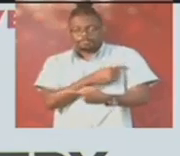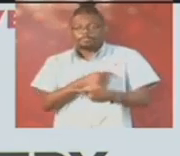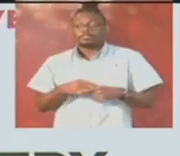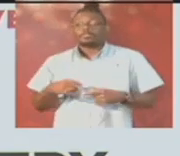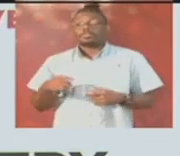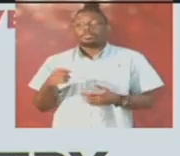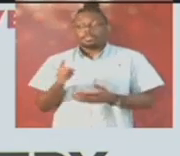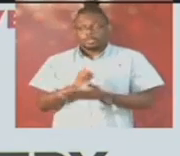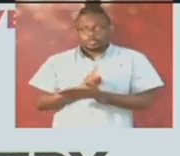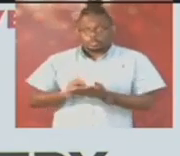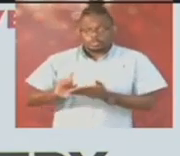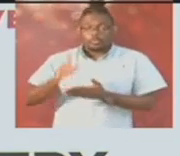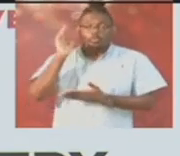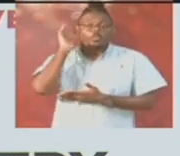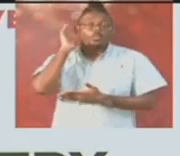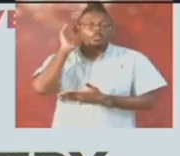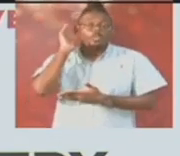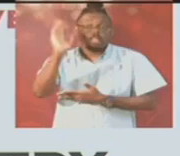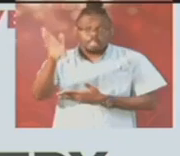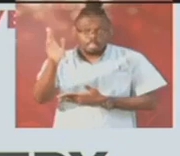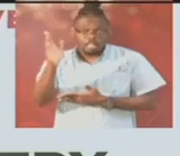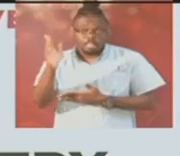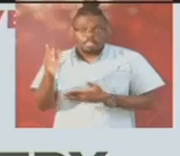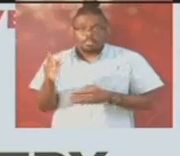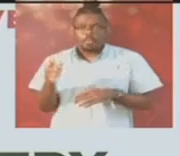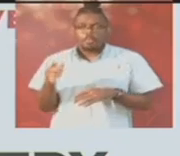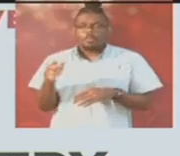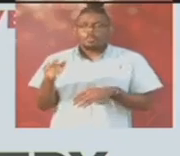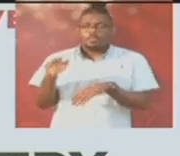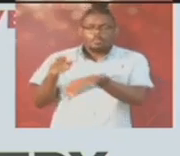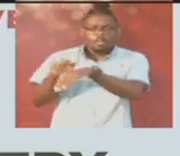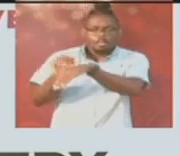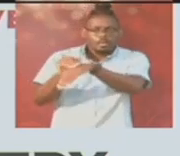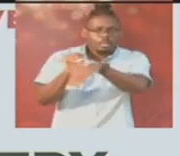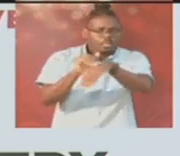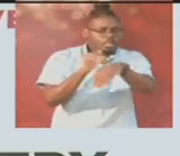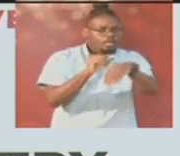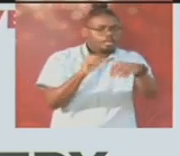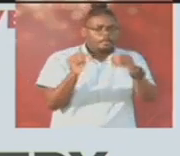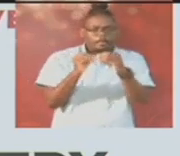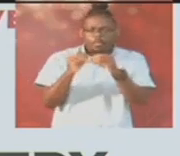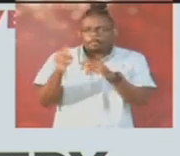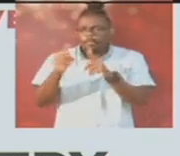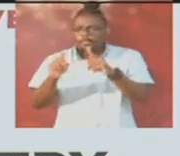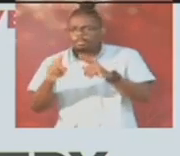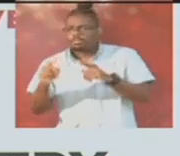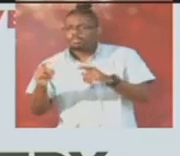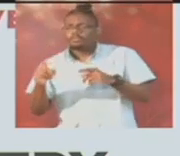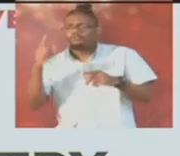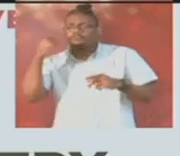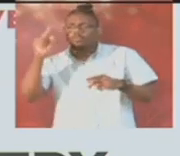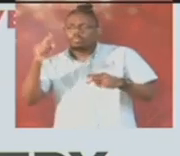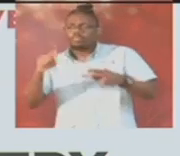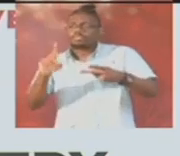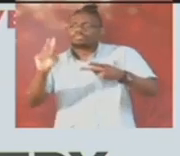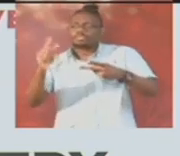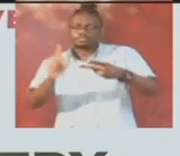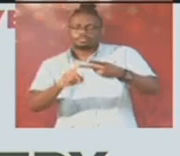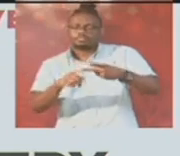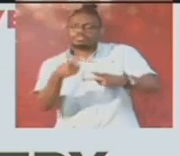appointments and vaccinating those who have confirmed appointments, and we have done that. There are only a couple